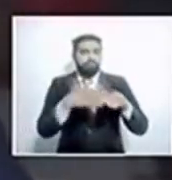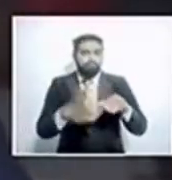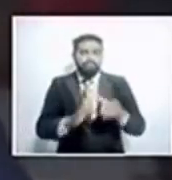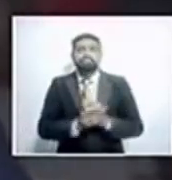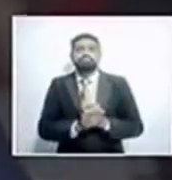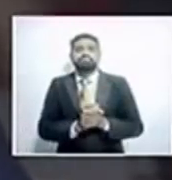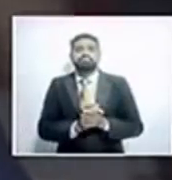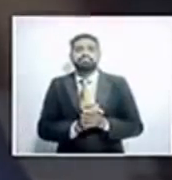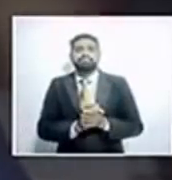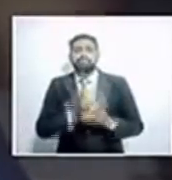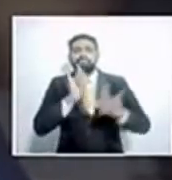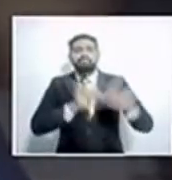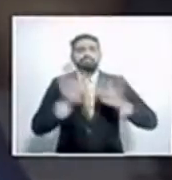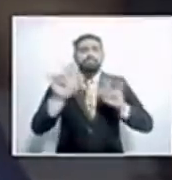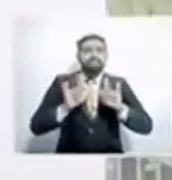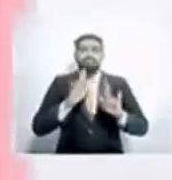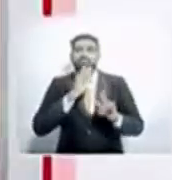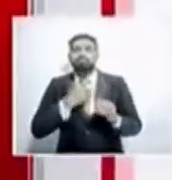today.